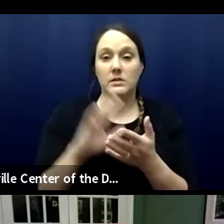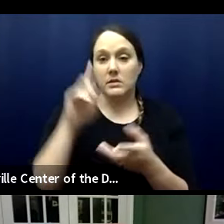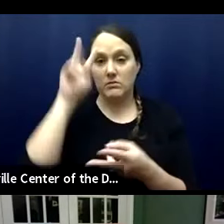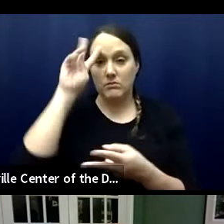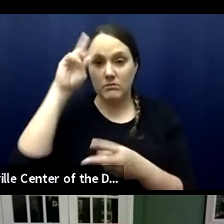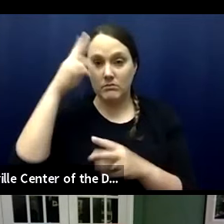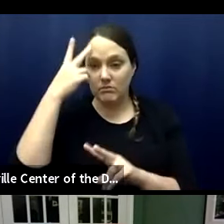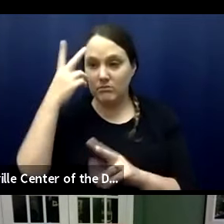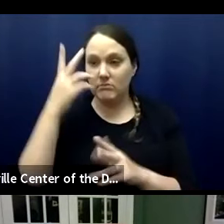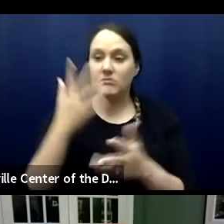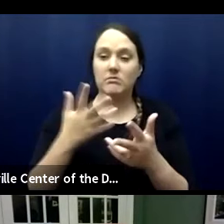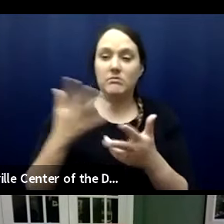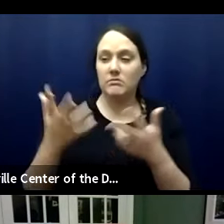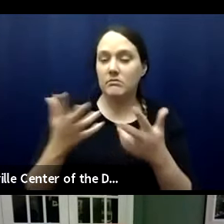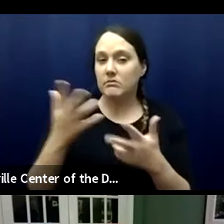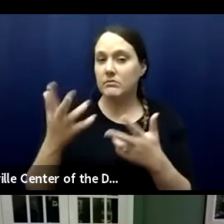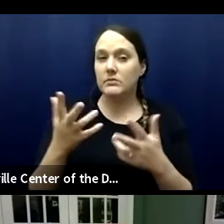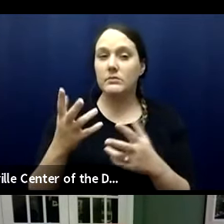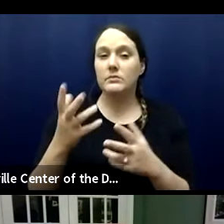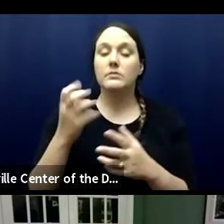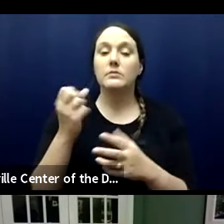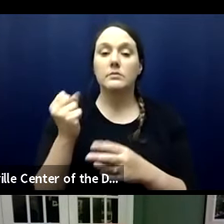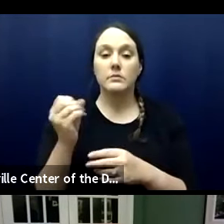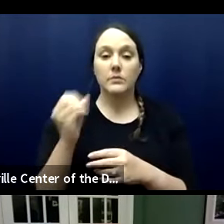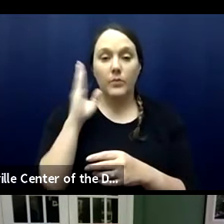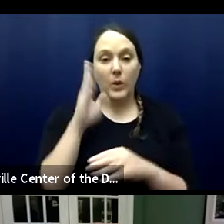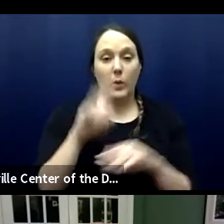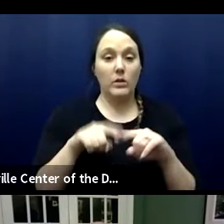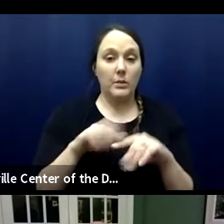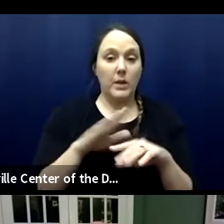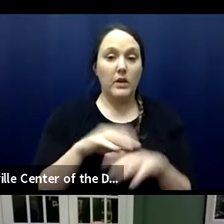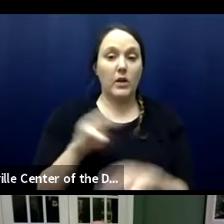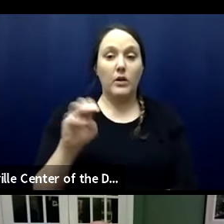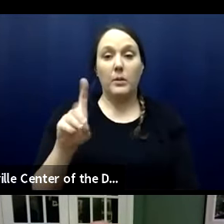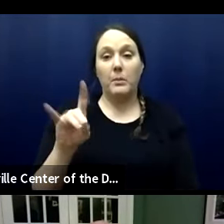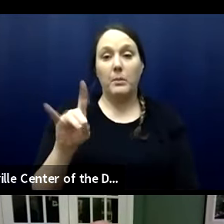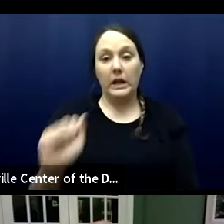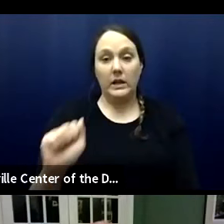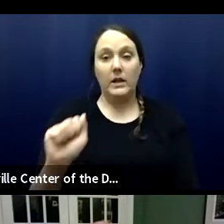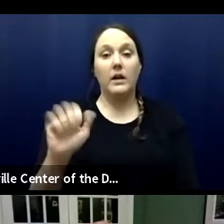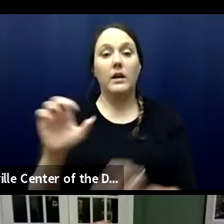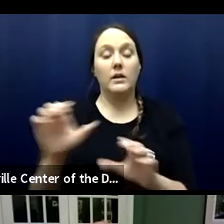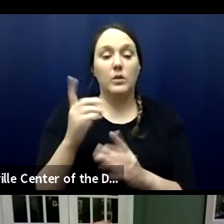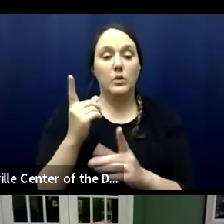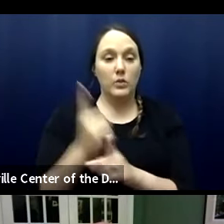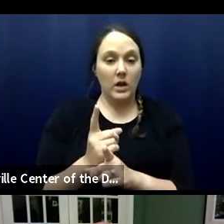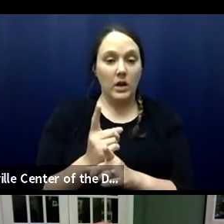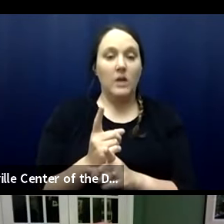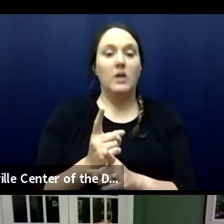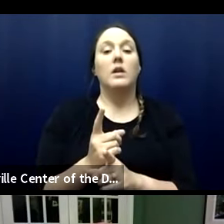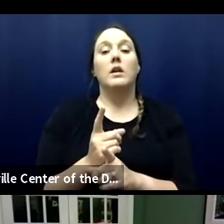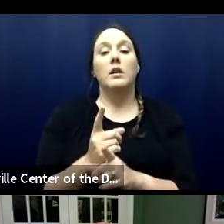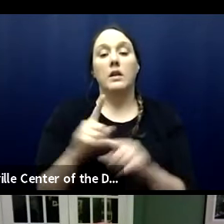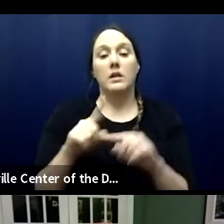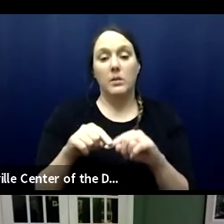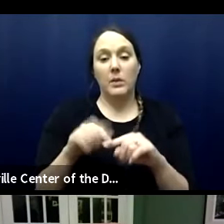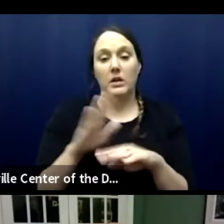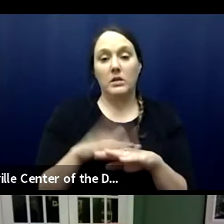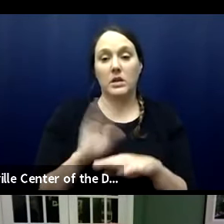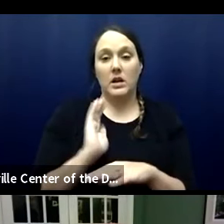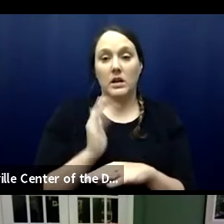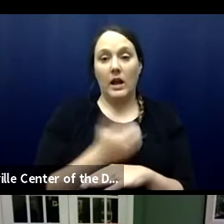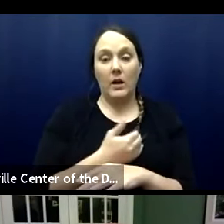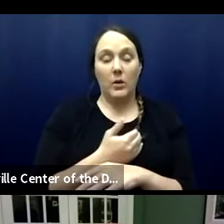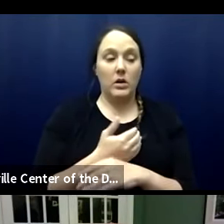misconstrued, you know, and so that will depend on the media to get this right. We'll be depending on our own, whatever channels